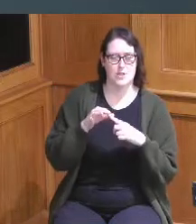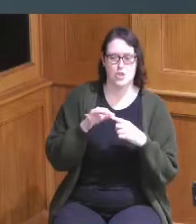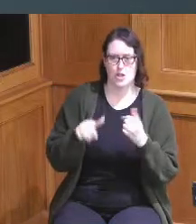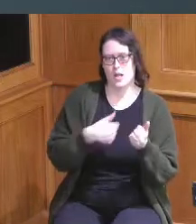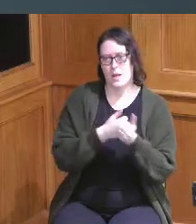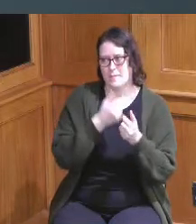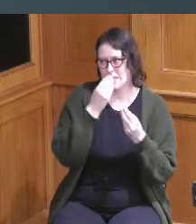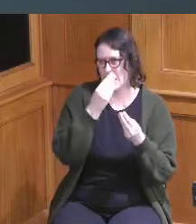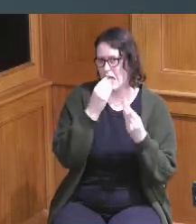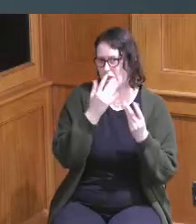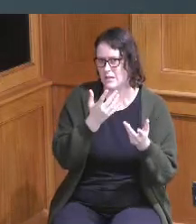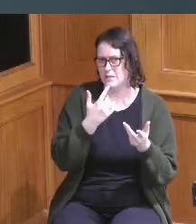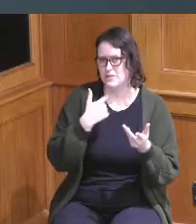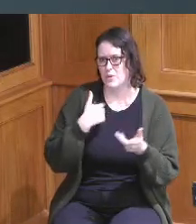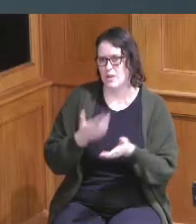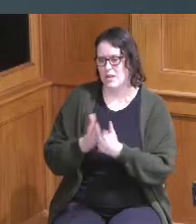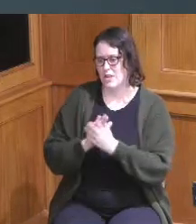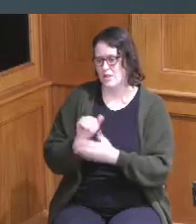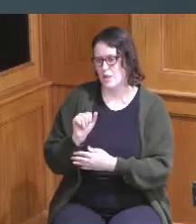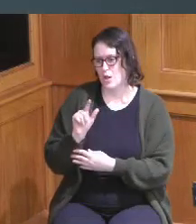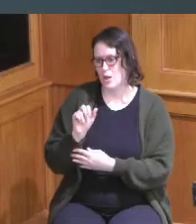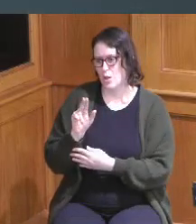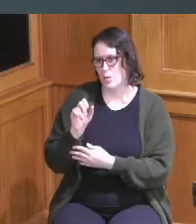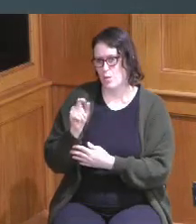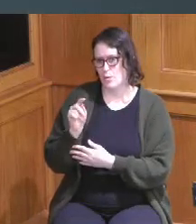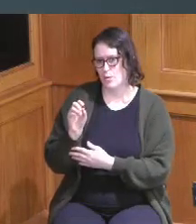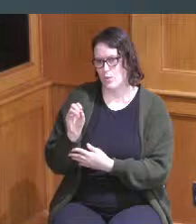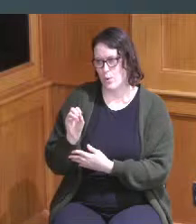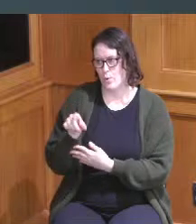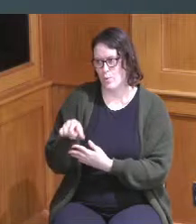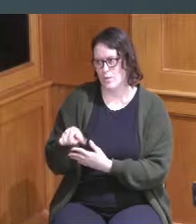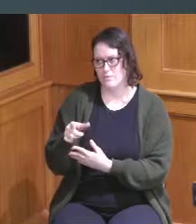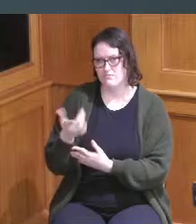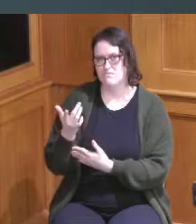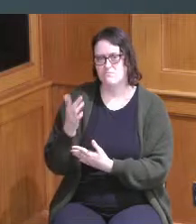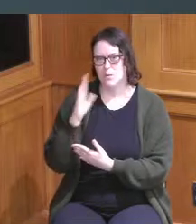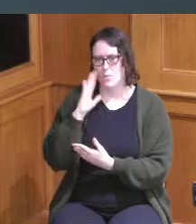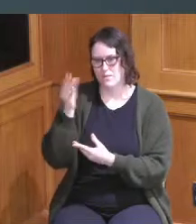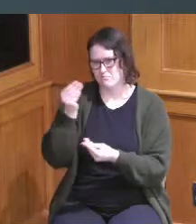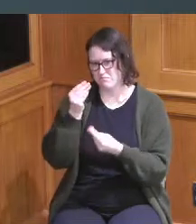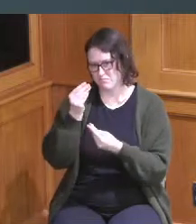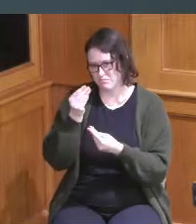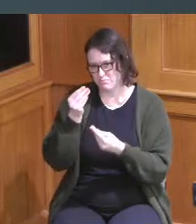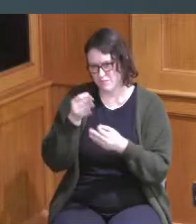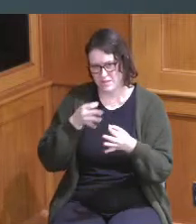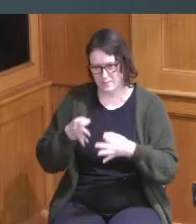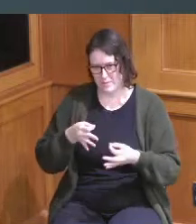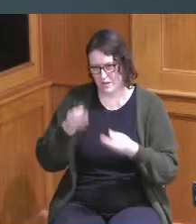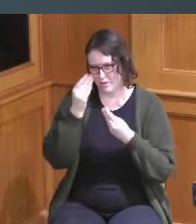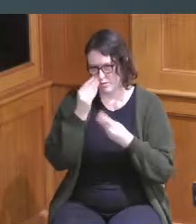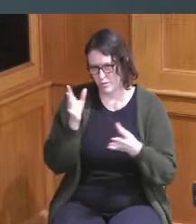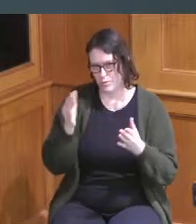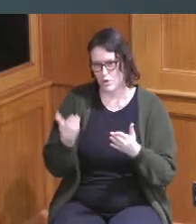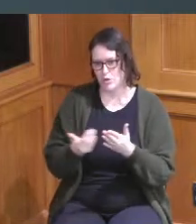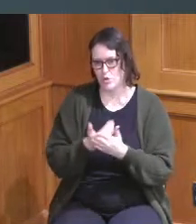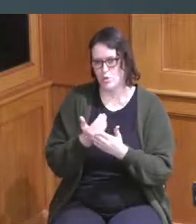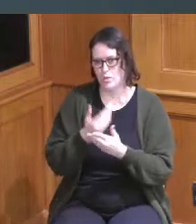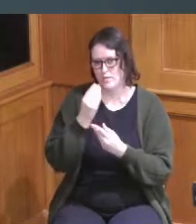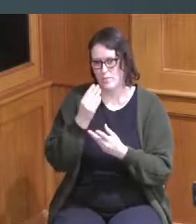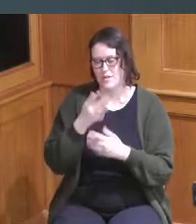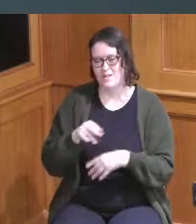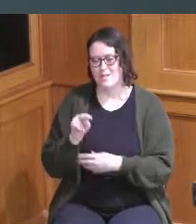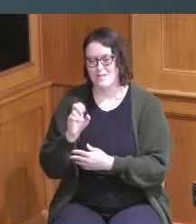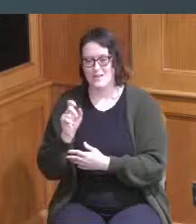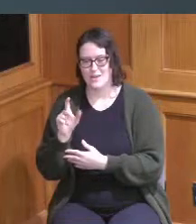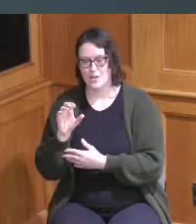update. I'd ask Mr. Aludo to bring us up to date and forward. And then we'll have Nick Crosley.